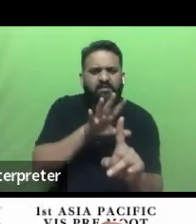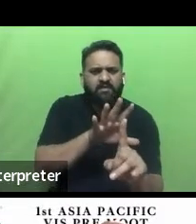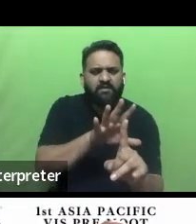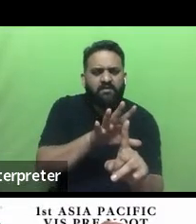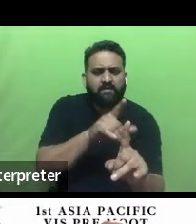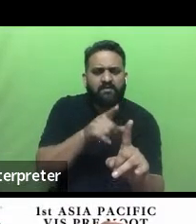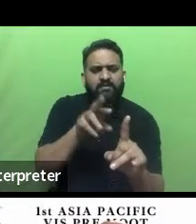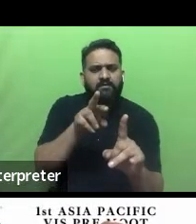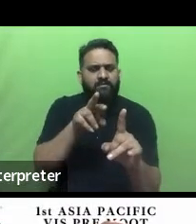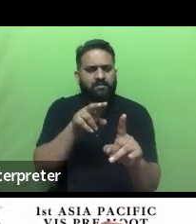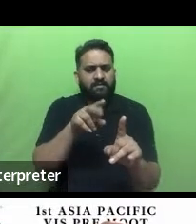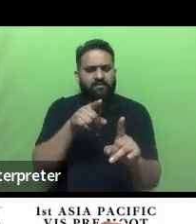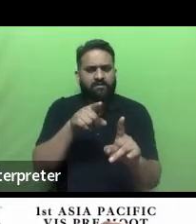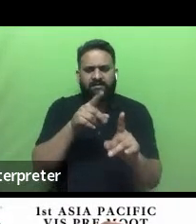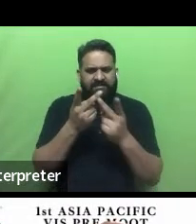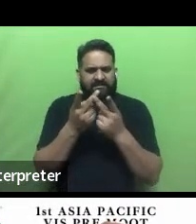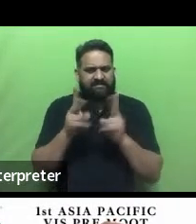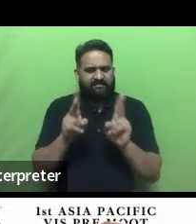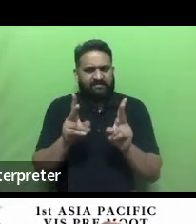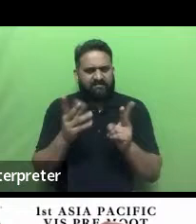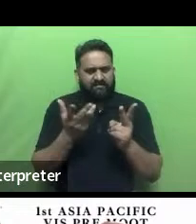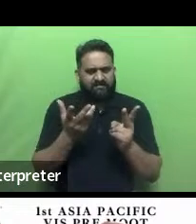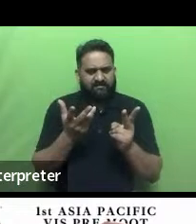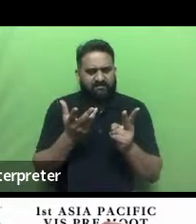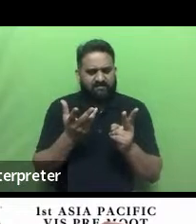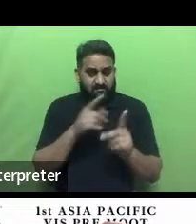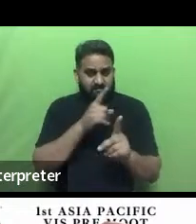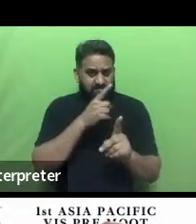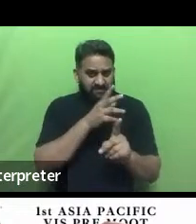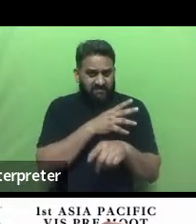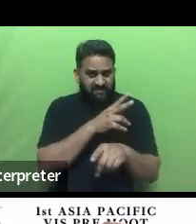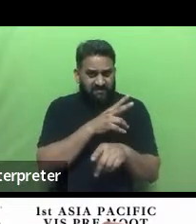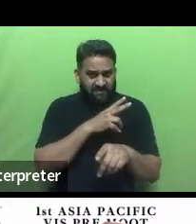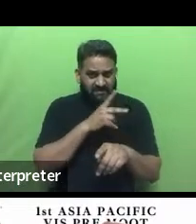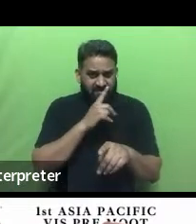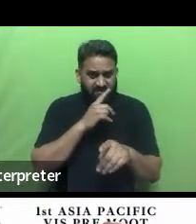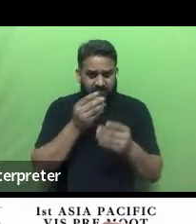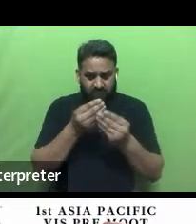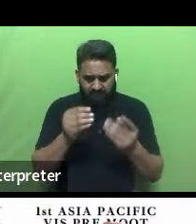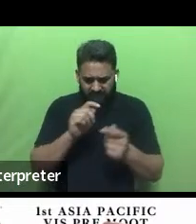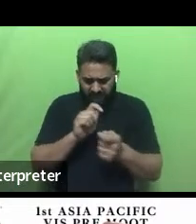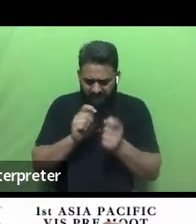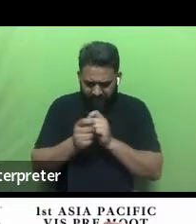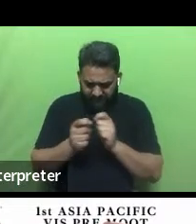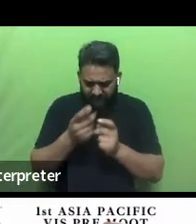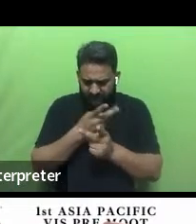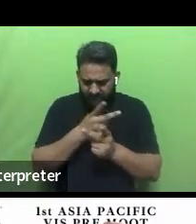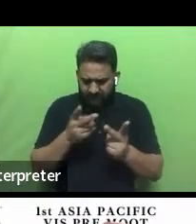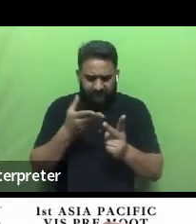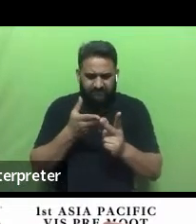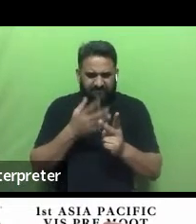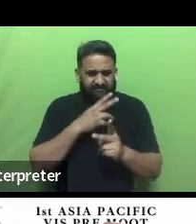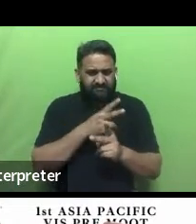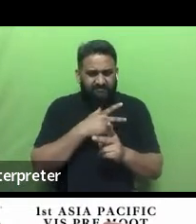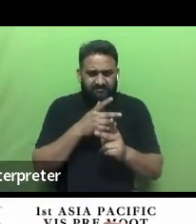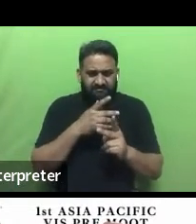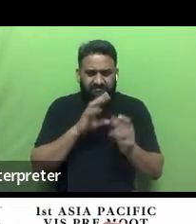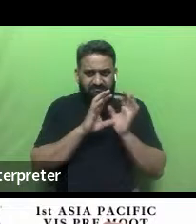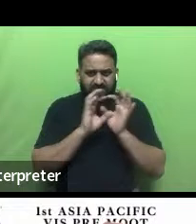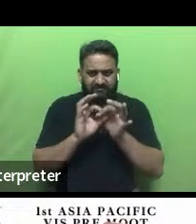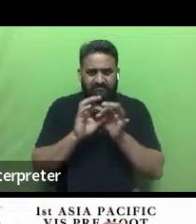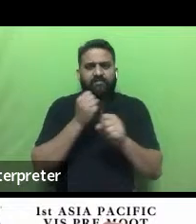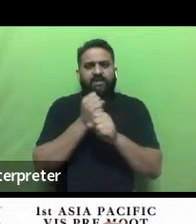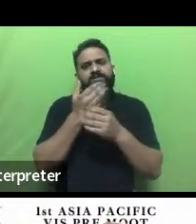what was different? You're referring to a material change by providing a reference to the general conditions